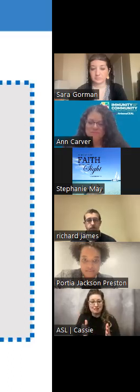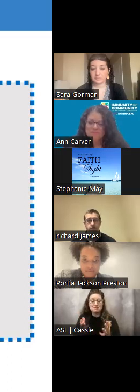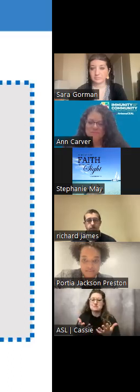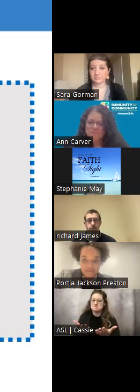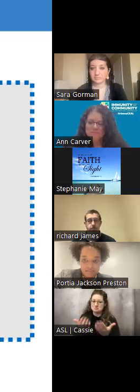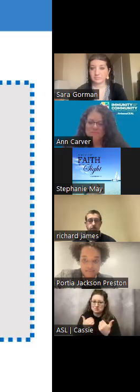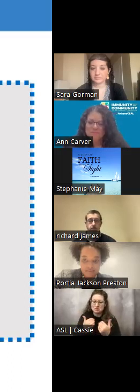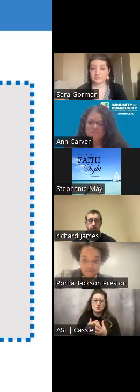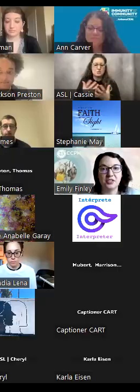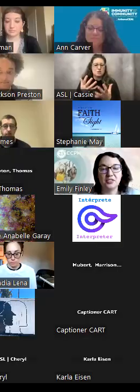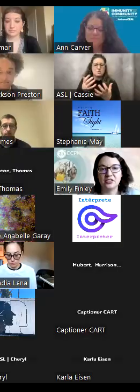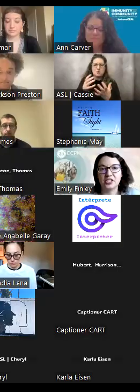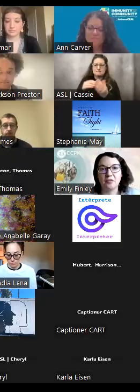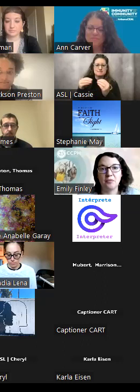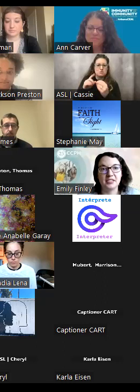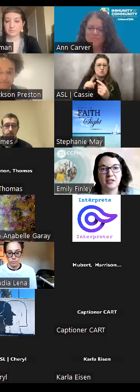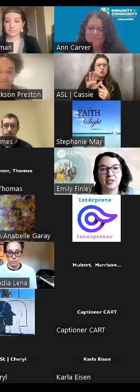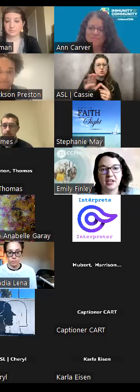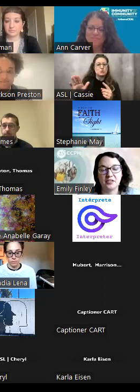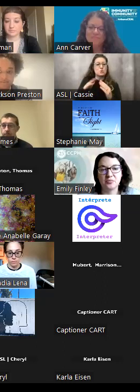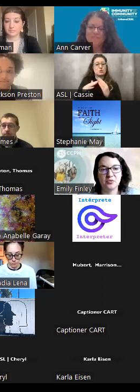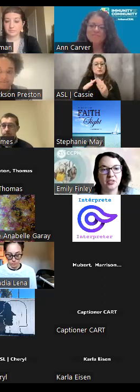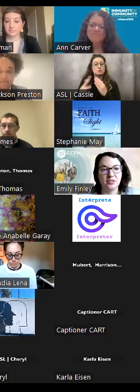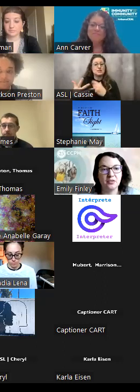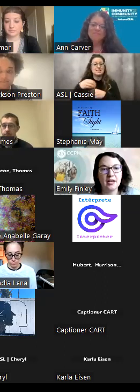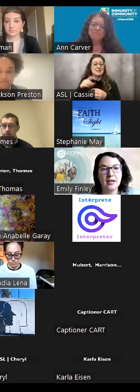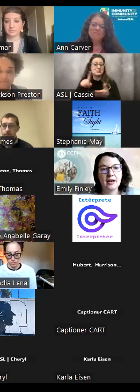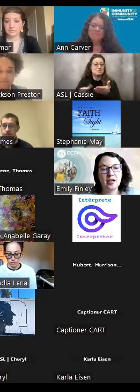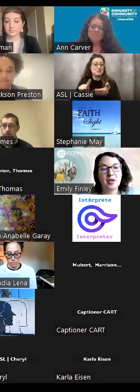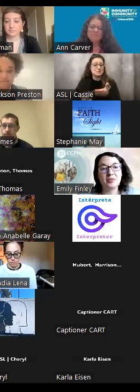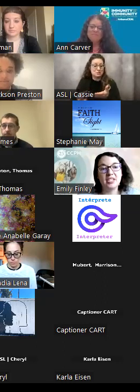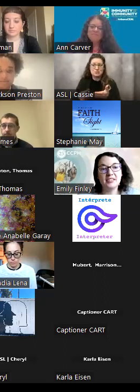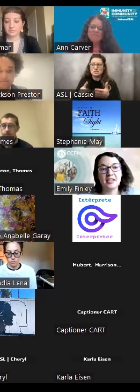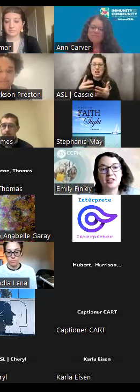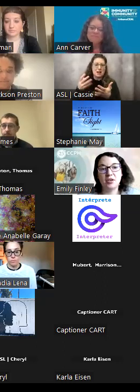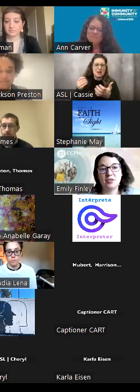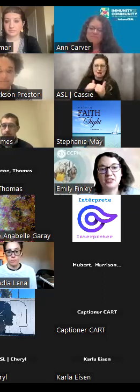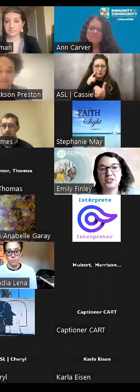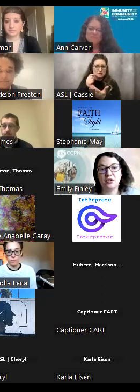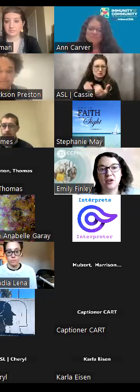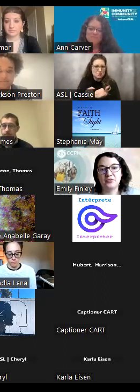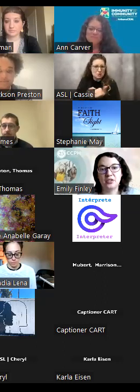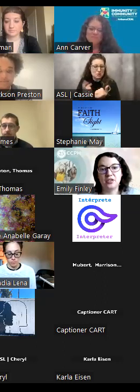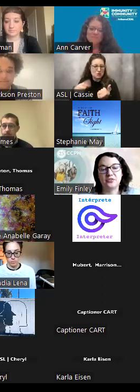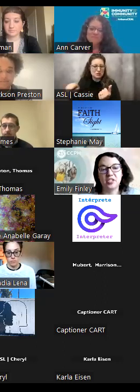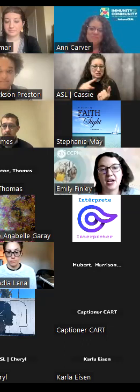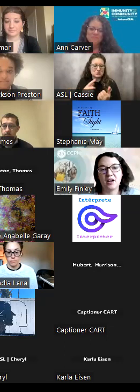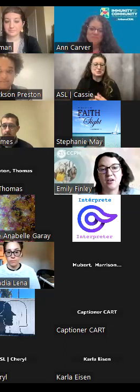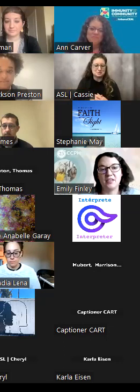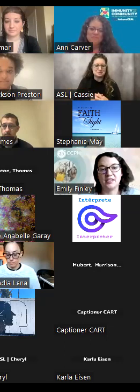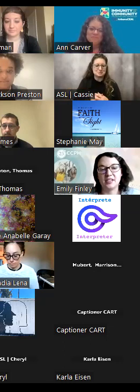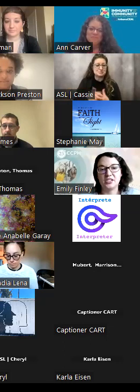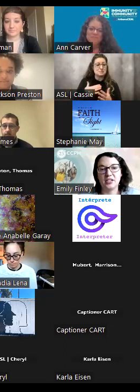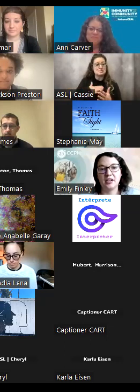about your community engaged research and ways that we can support you. And please take a moment to offer